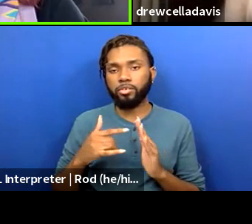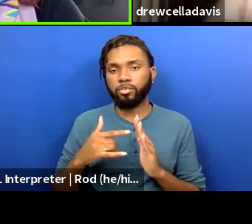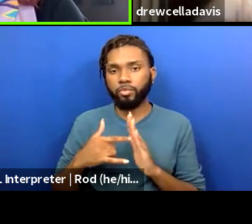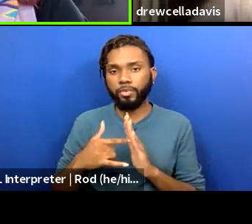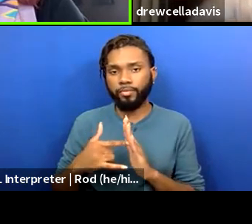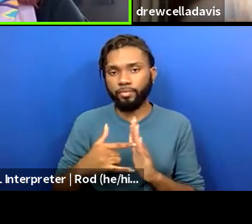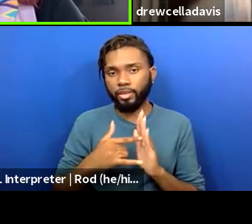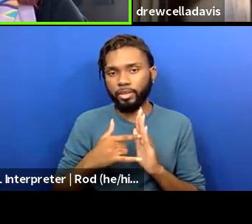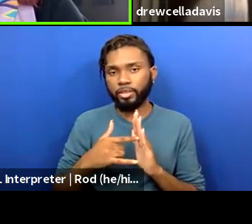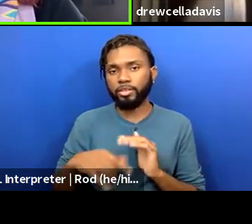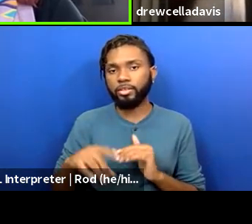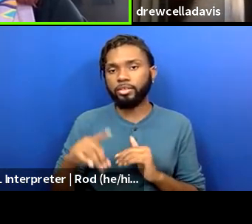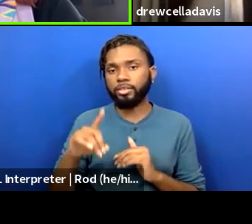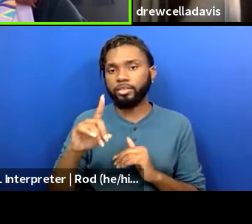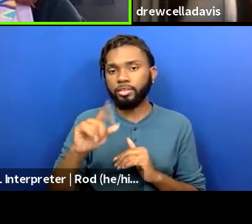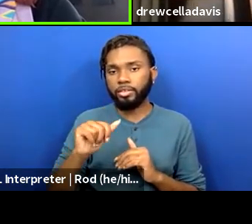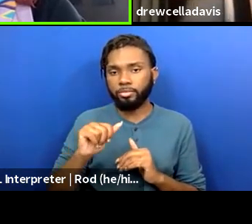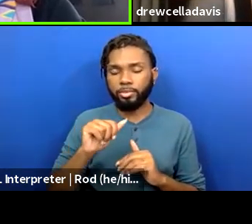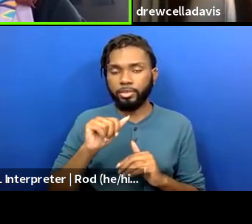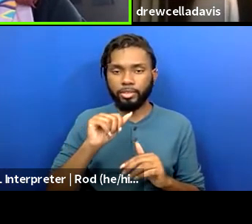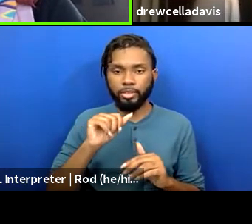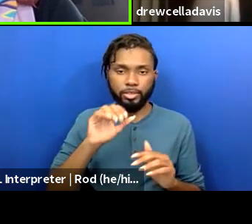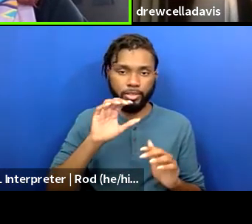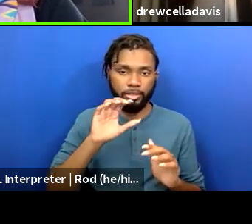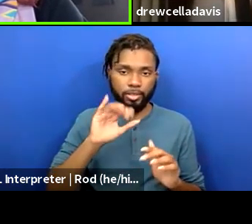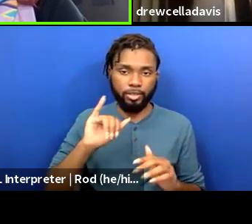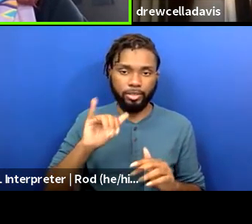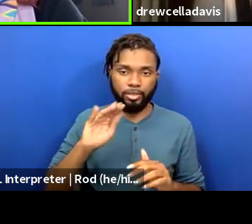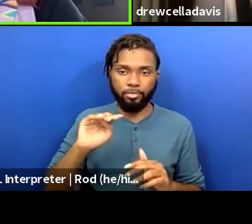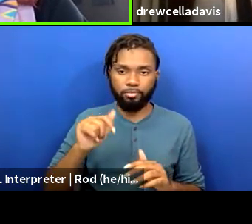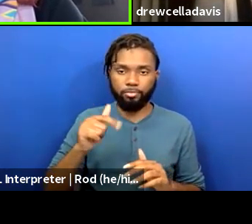disability images and disability representation.